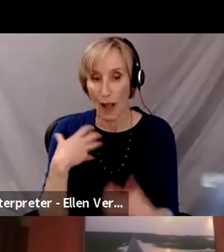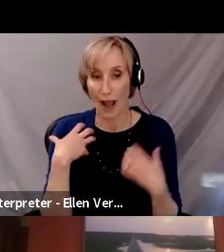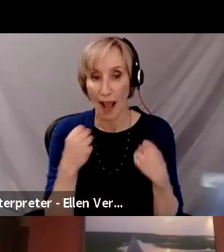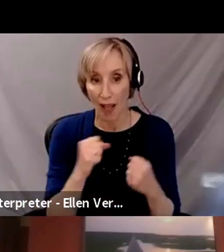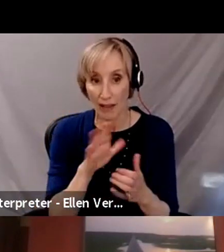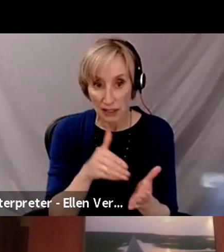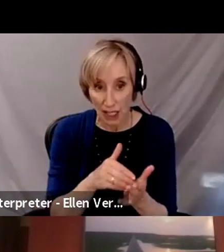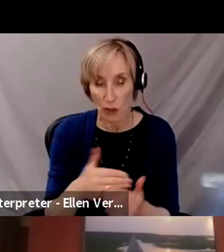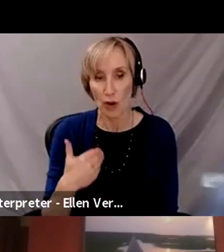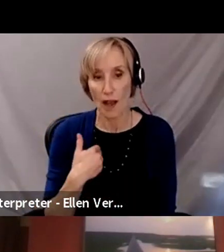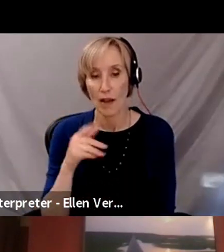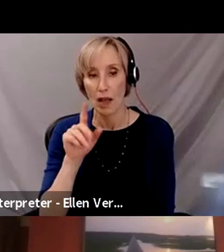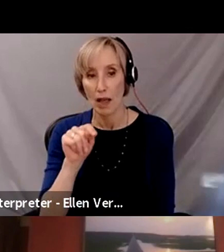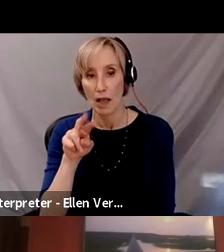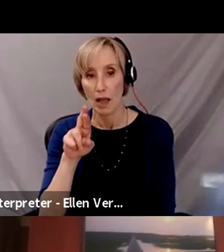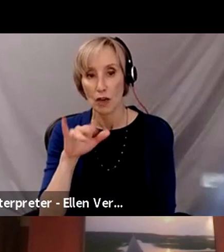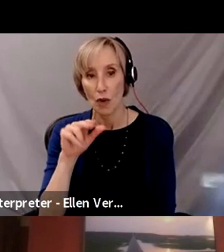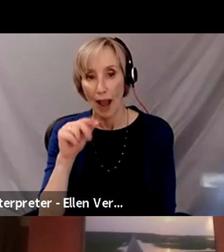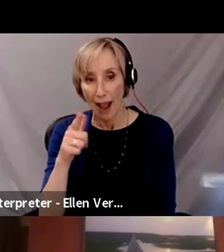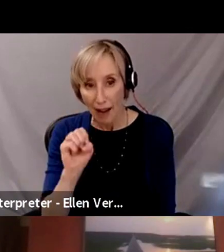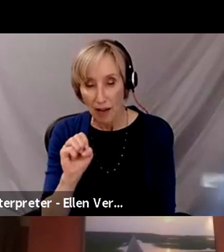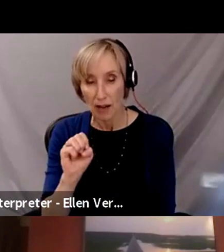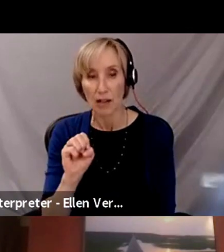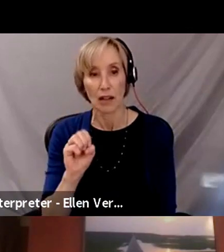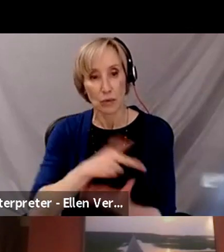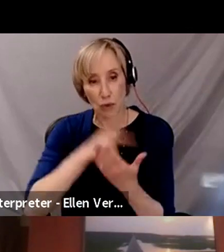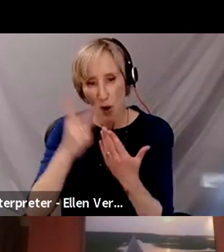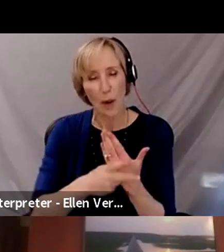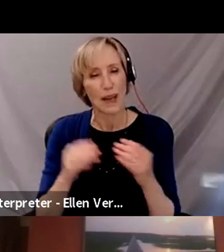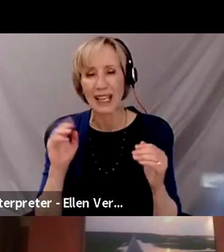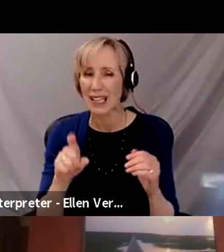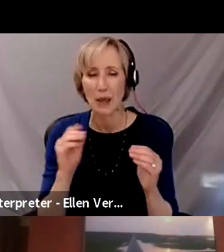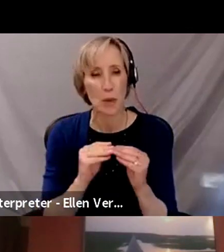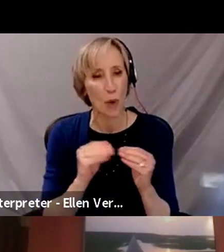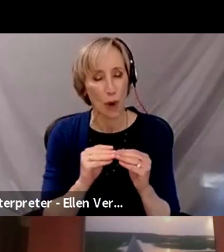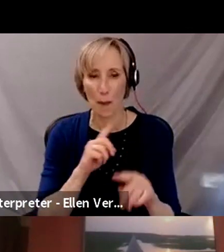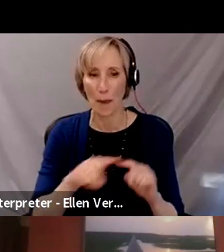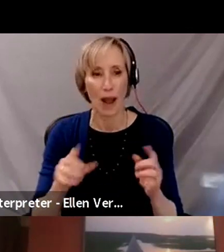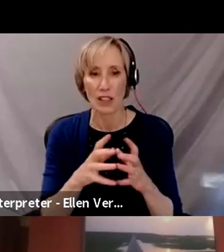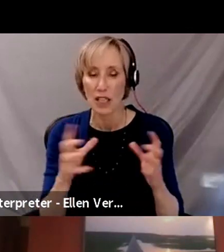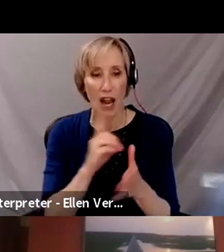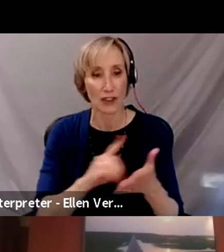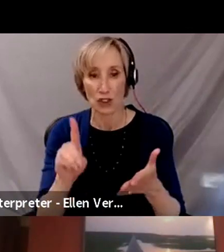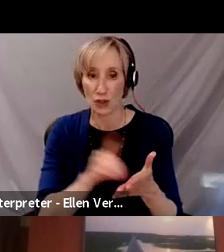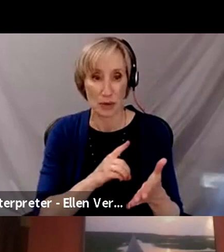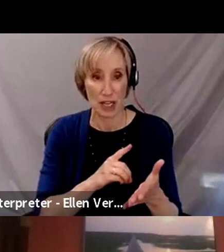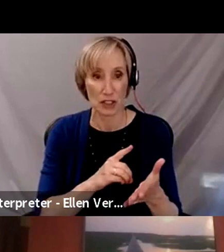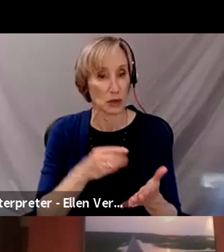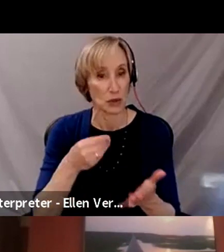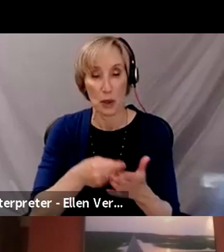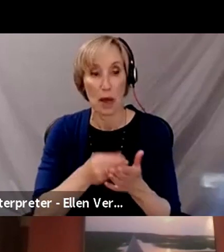whole lot more resources like that. And again, because of the discrimination, we just don't get that funding.